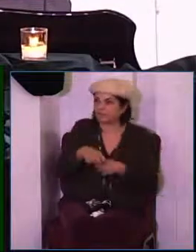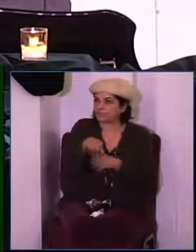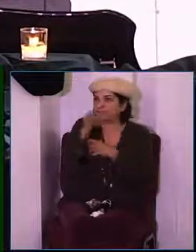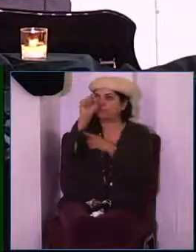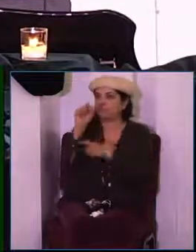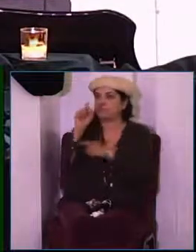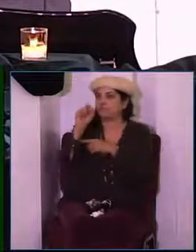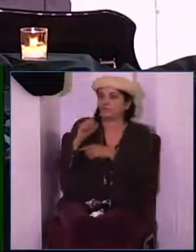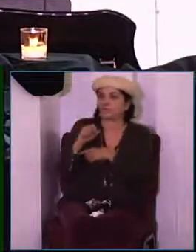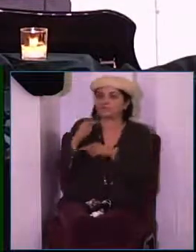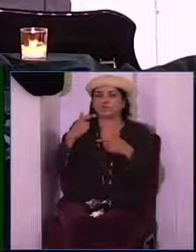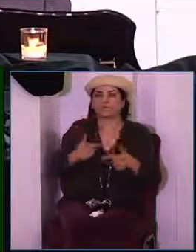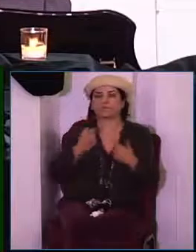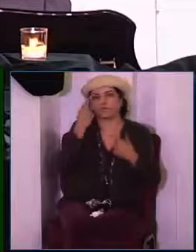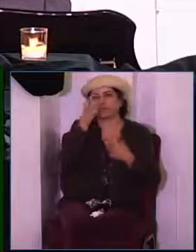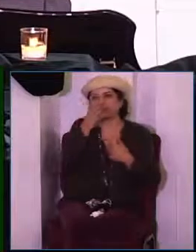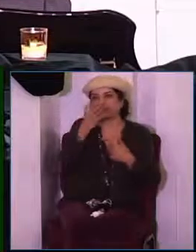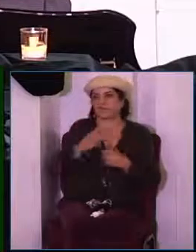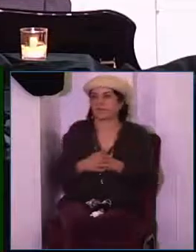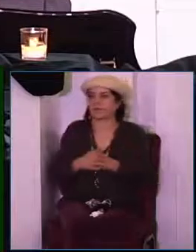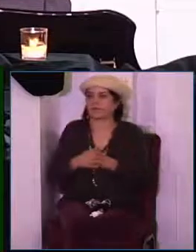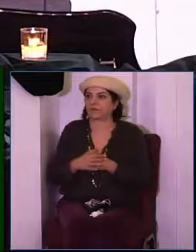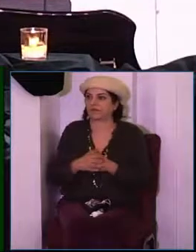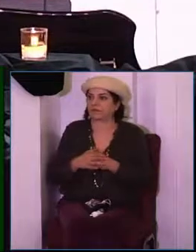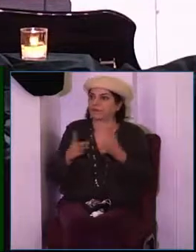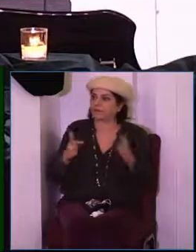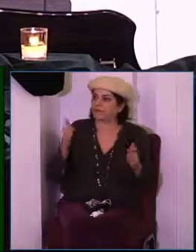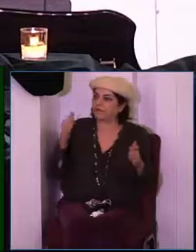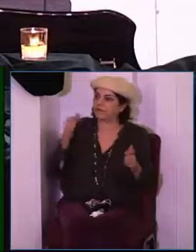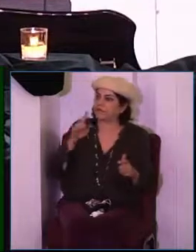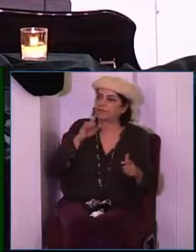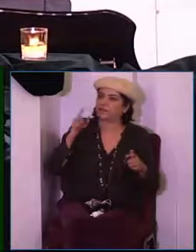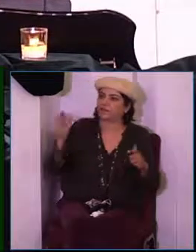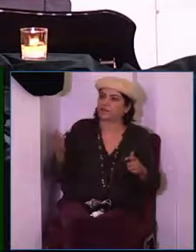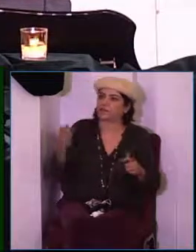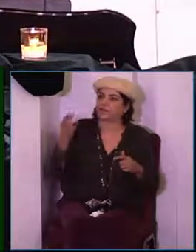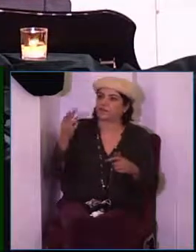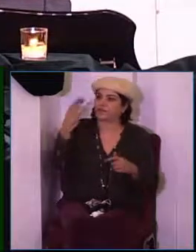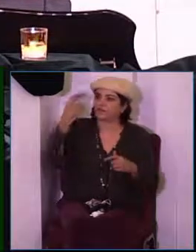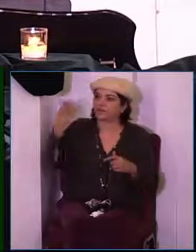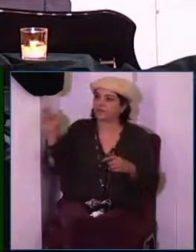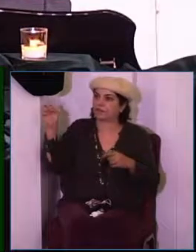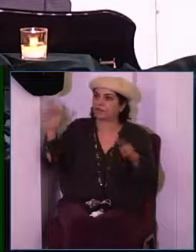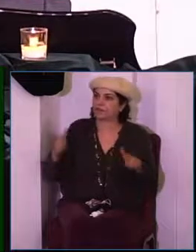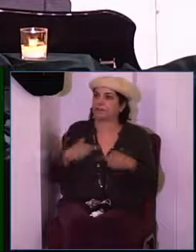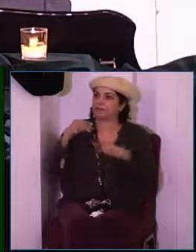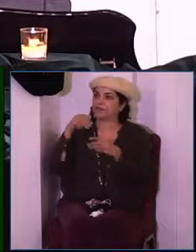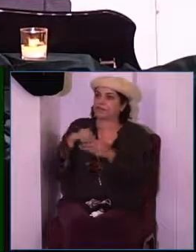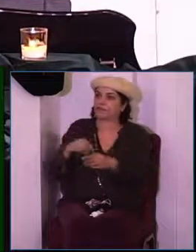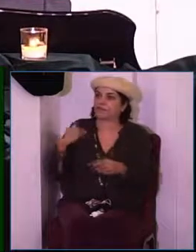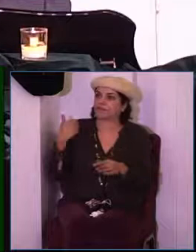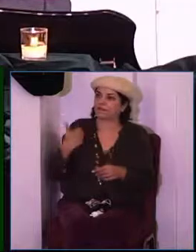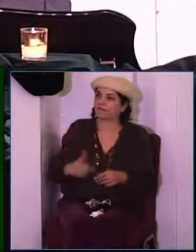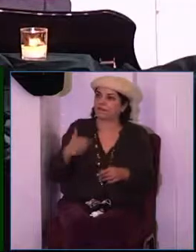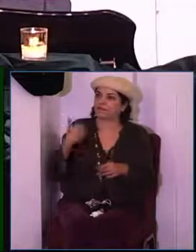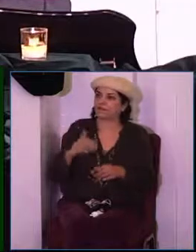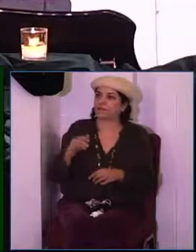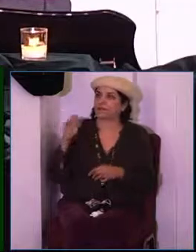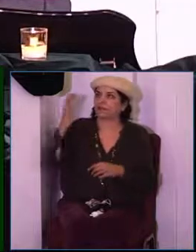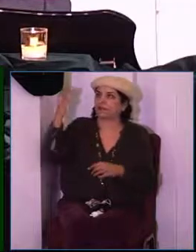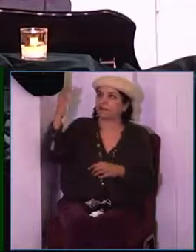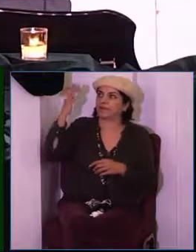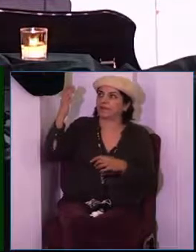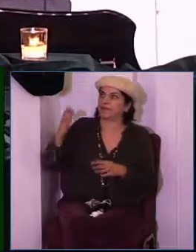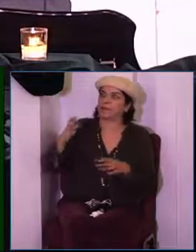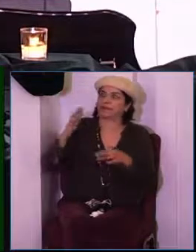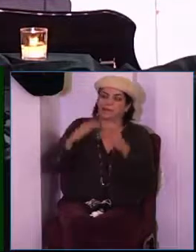high. I live for you. Greater is he that's living in me than he that is in